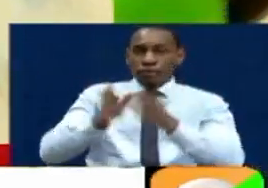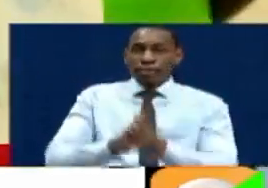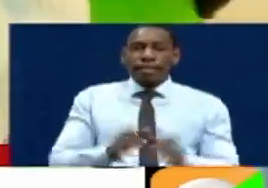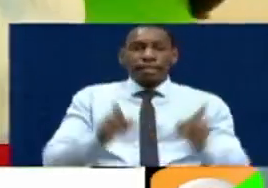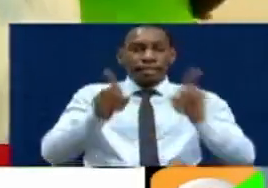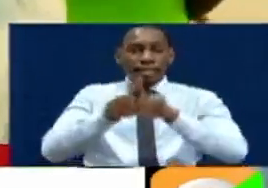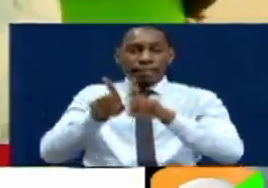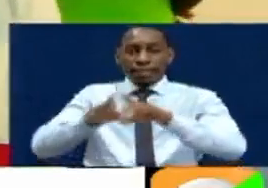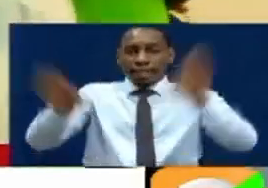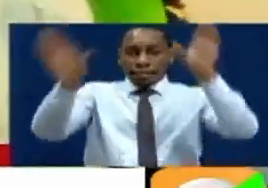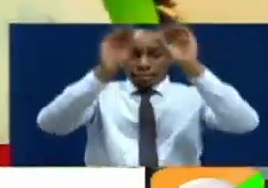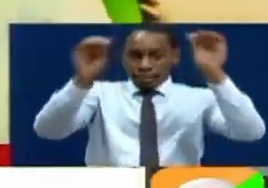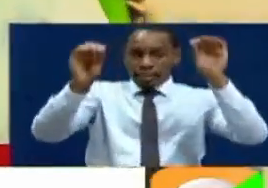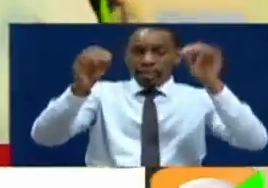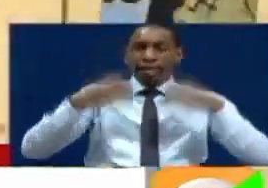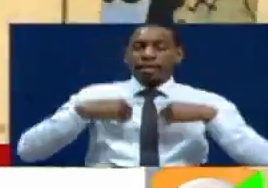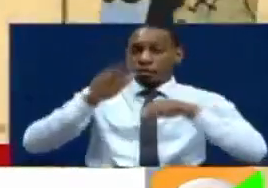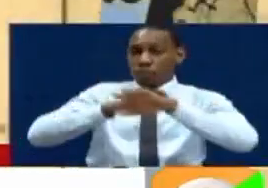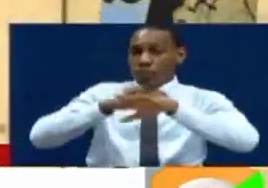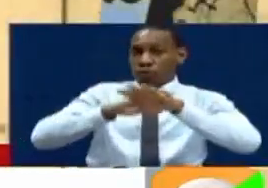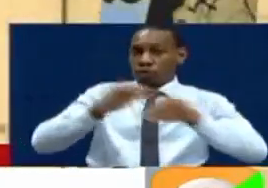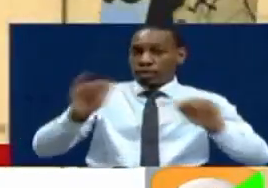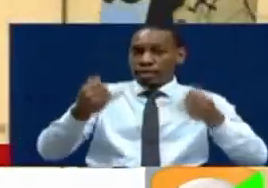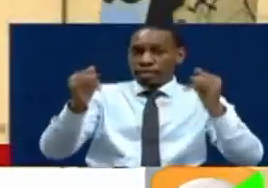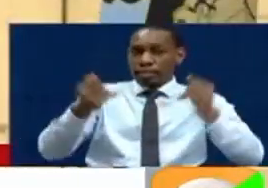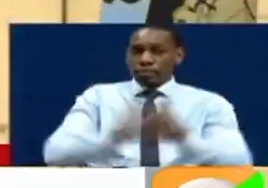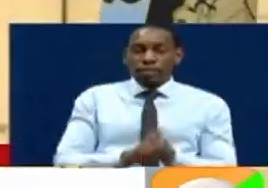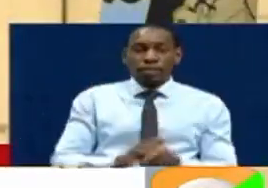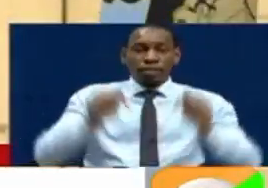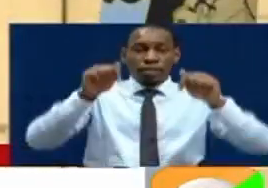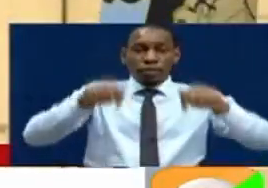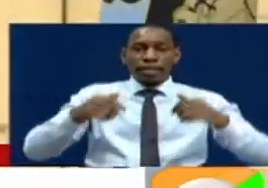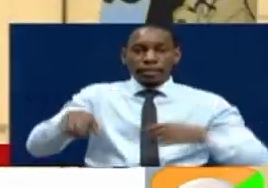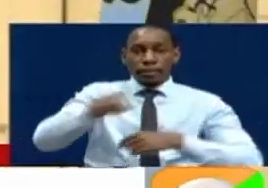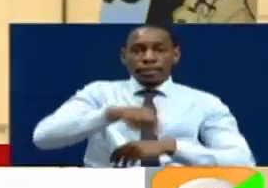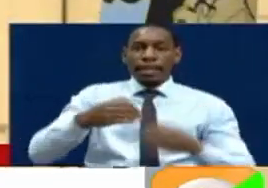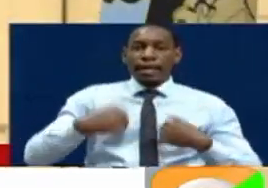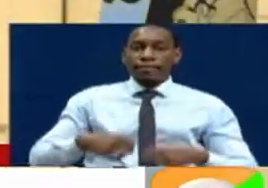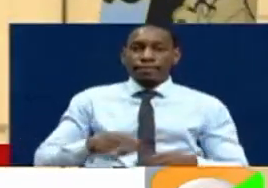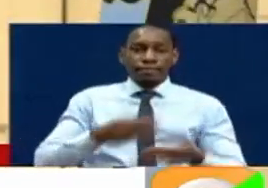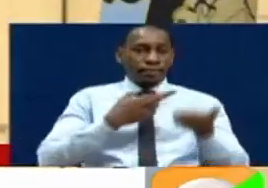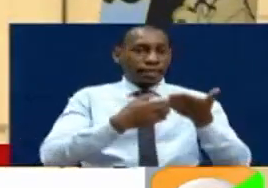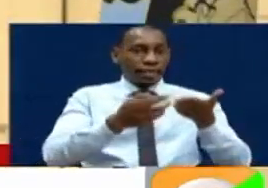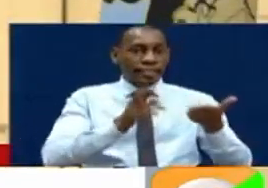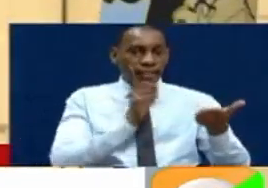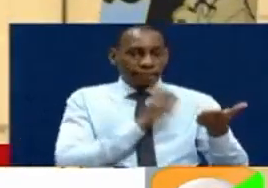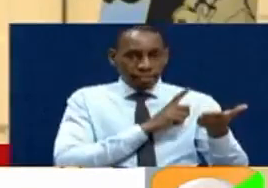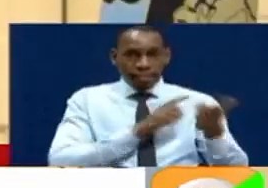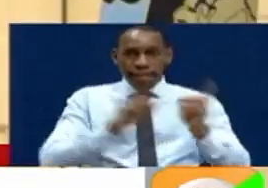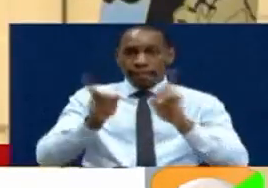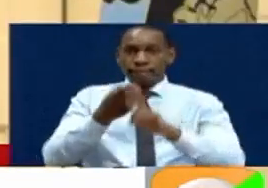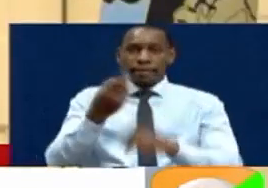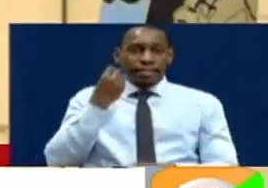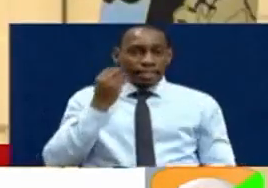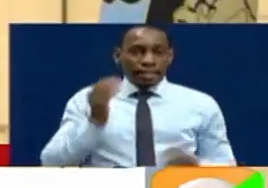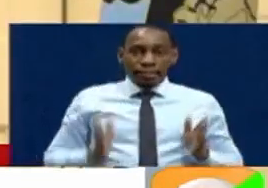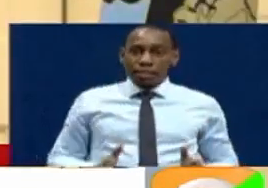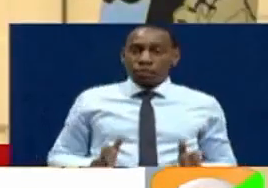the president had some good news. Today, we have registered our first